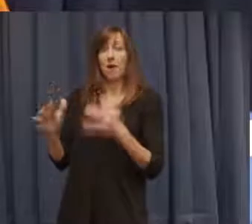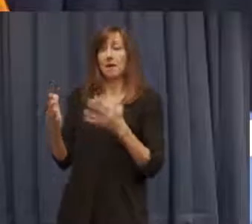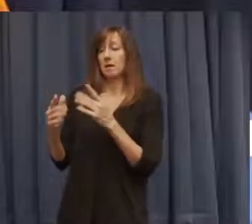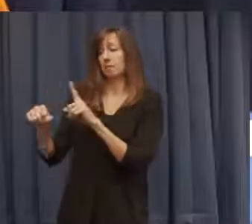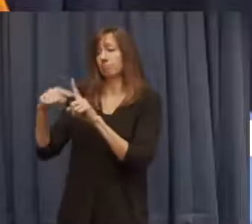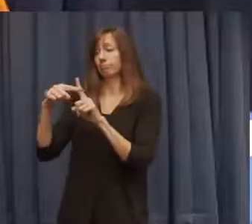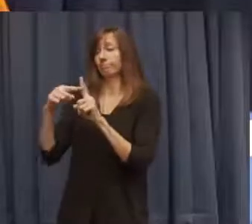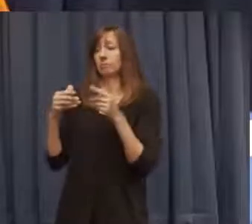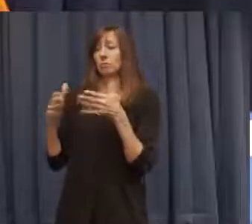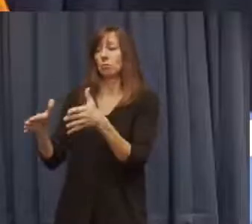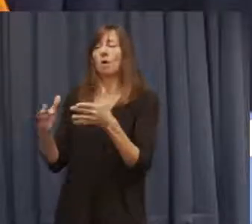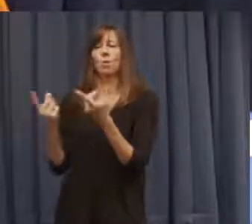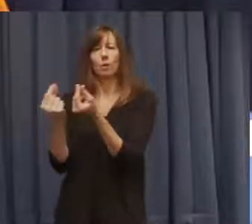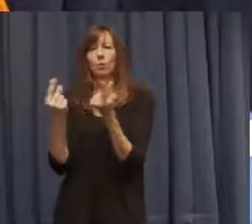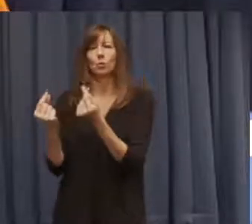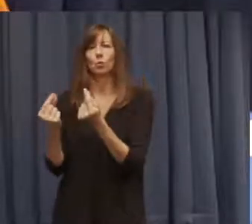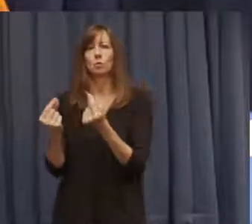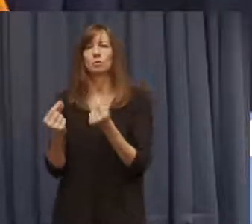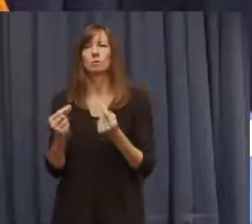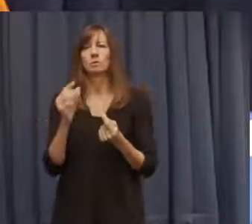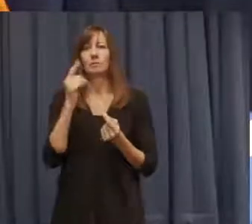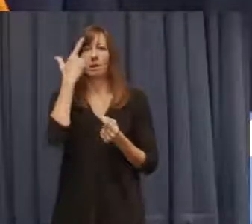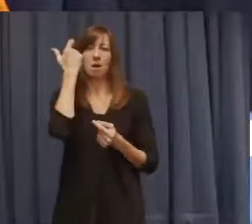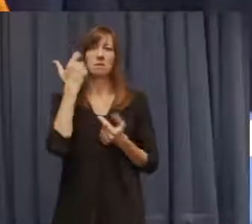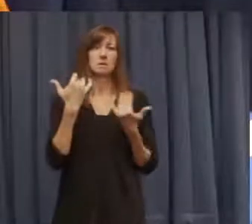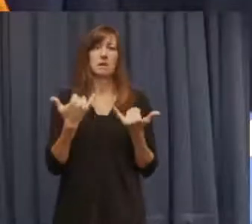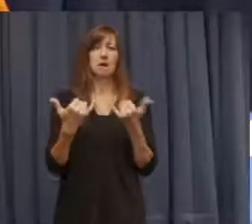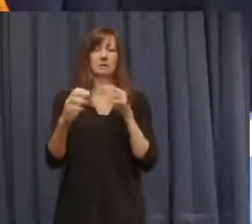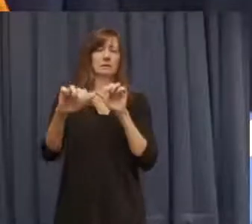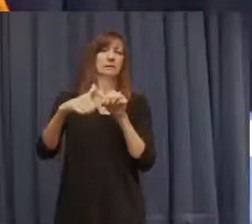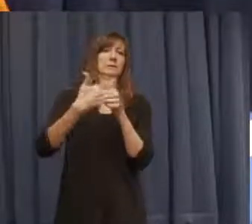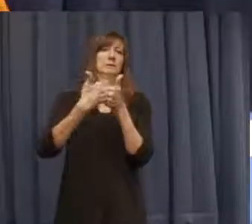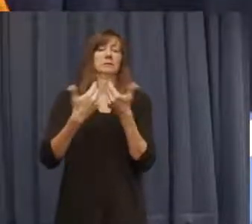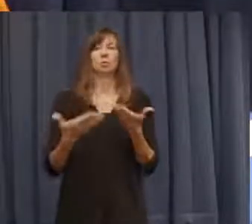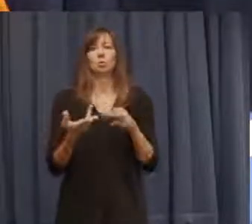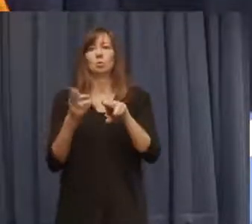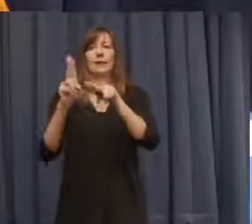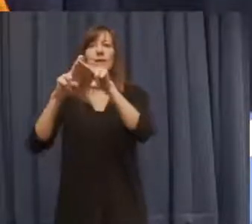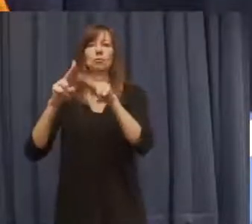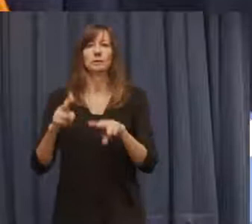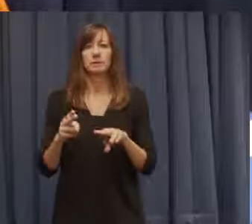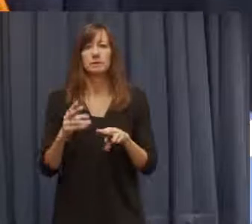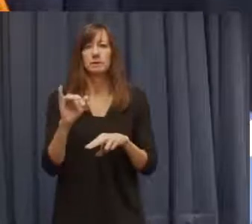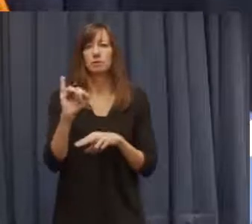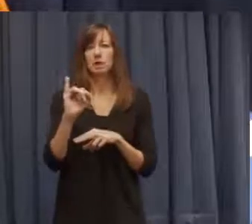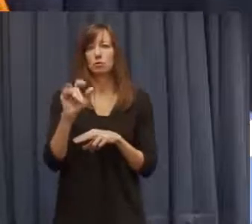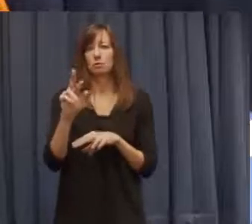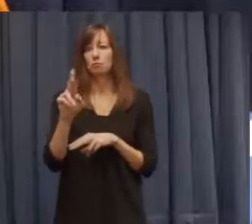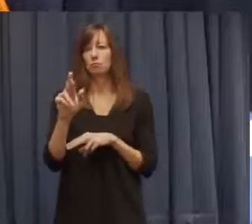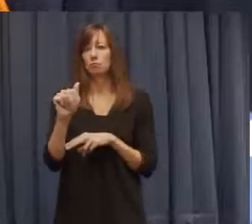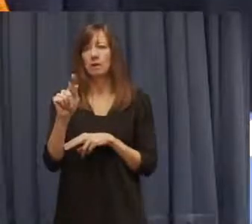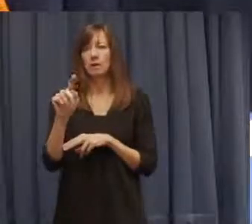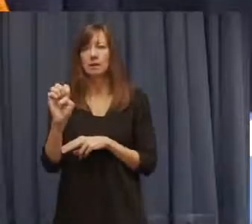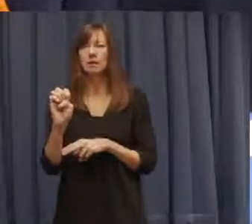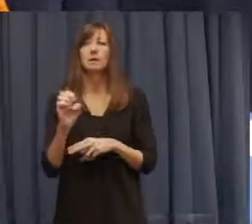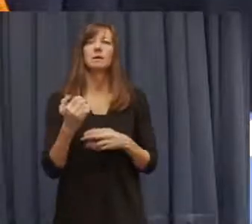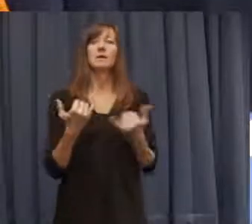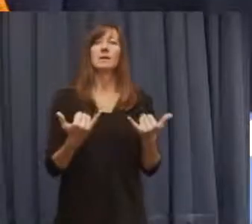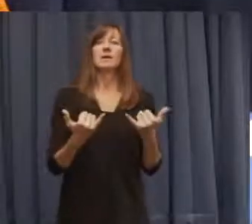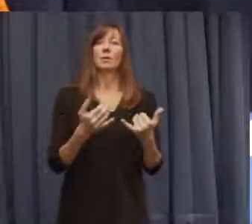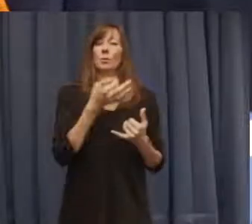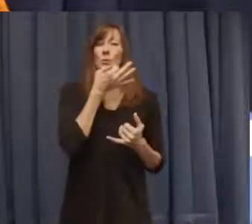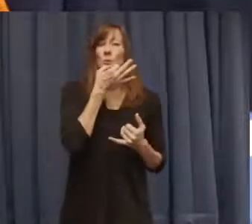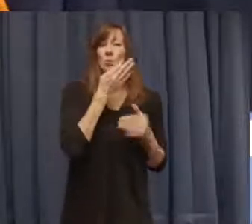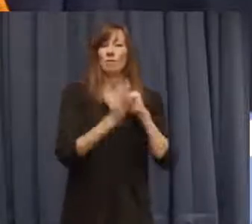of any increase as we head into the fall now and eventually into the winter. Also, as we now have almost all of our